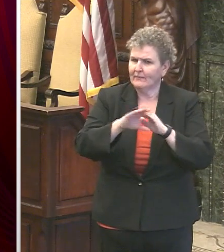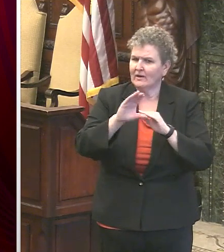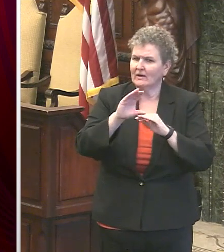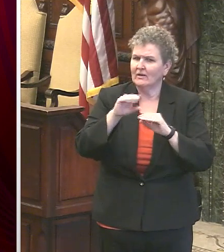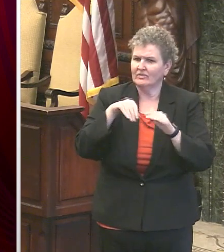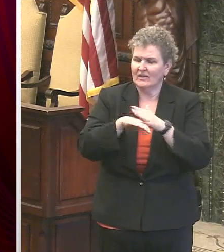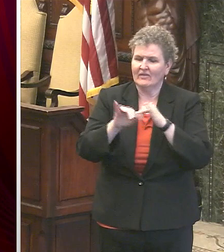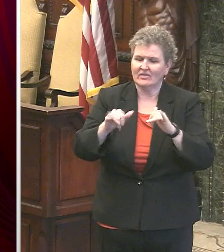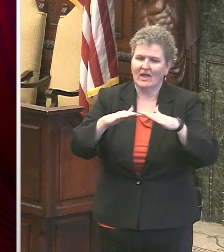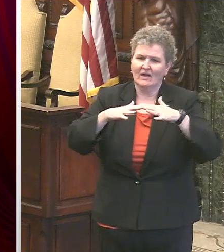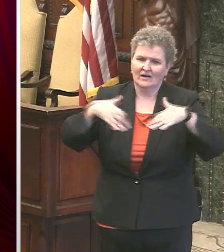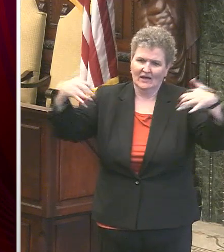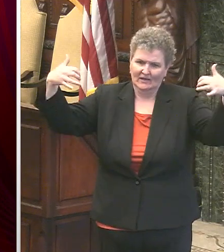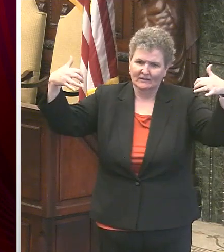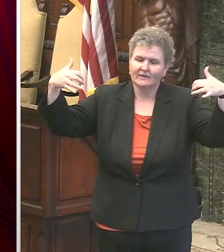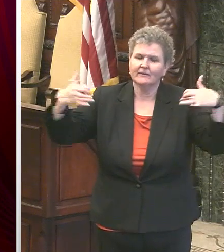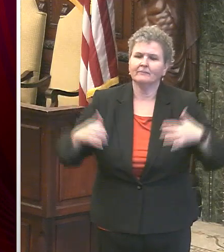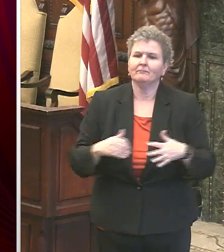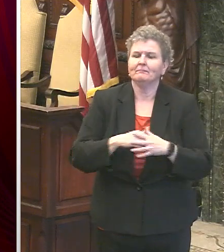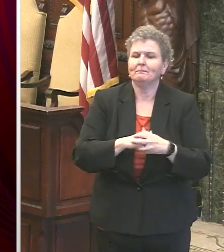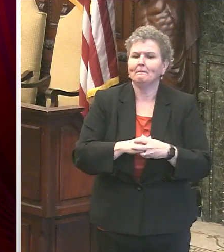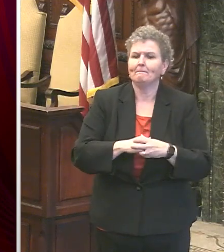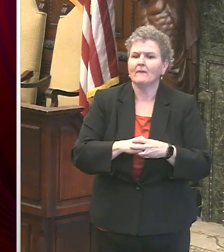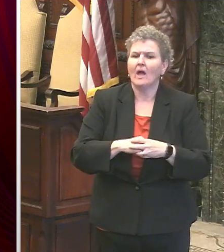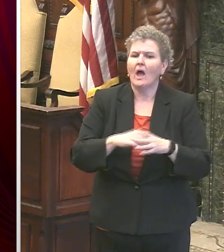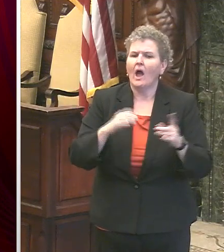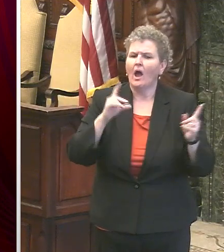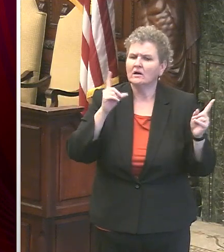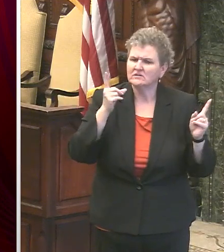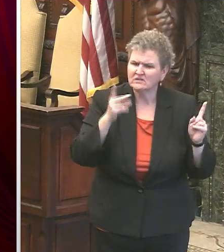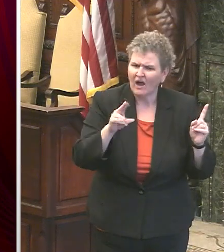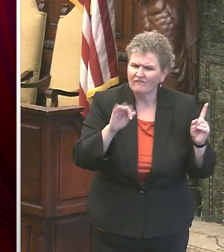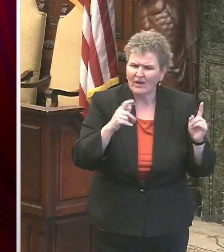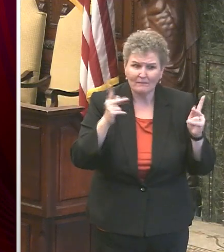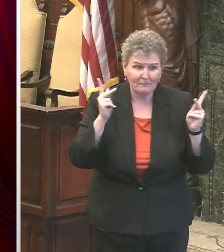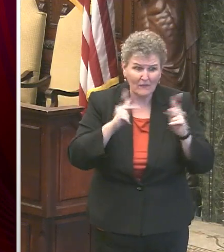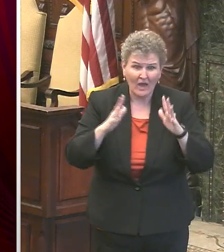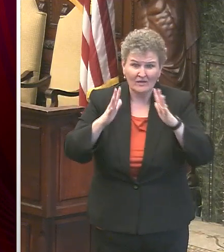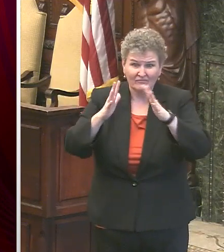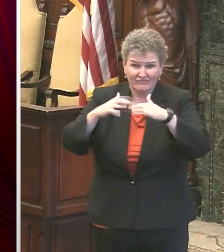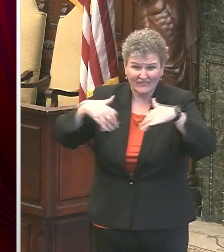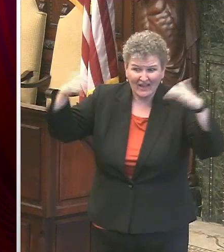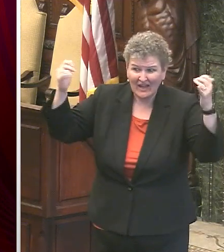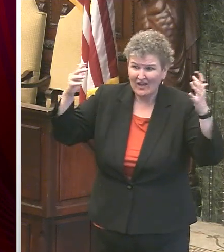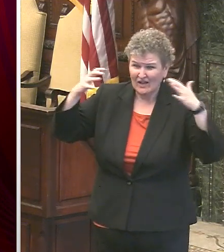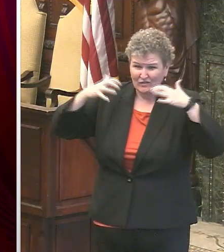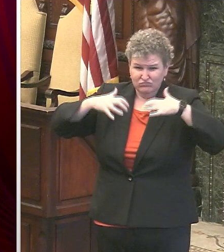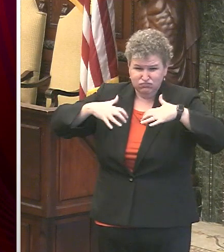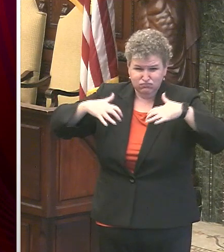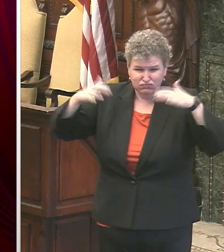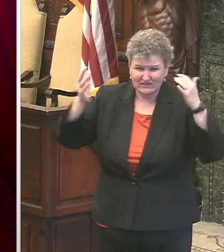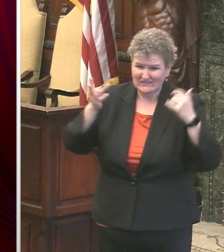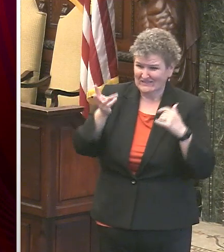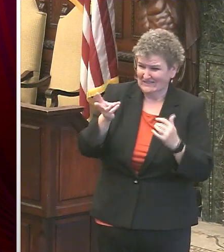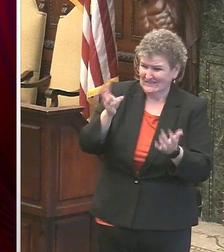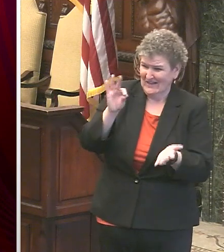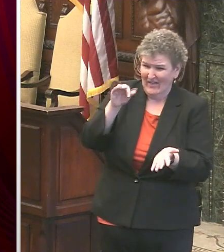Doctor, obviously the link is a massive venue that holds, 69,000